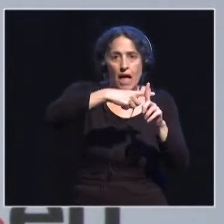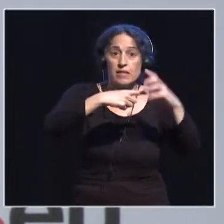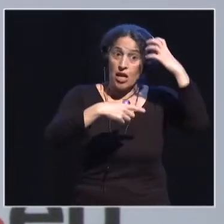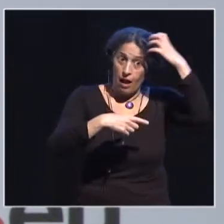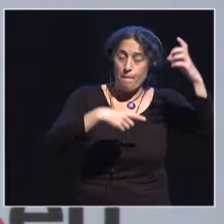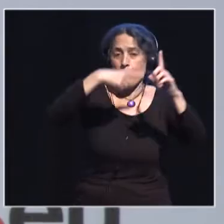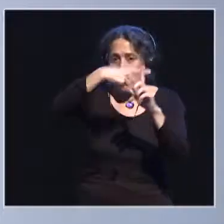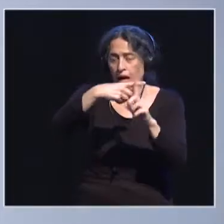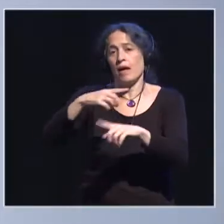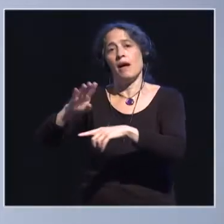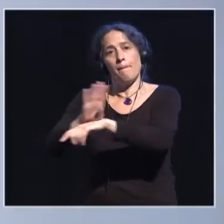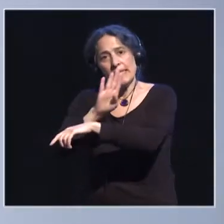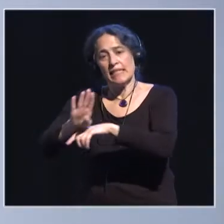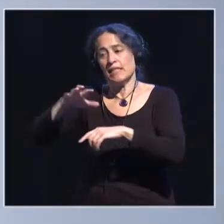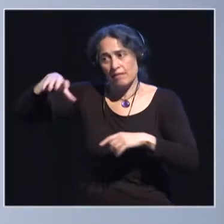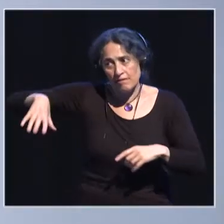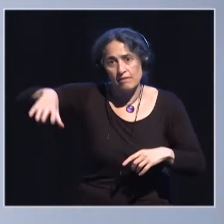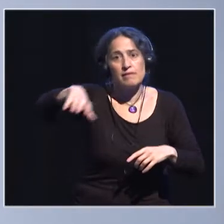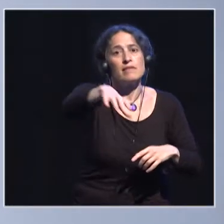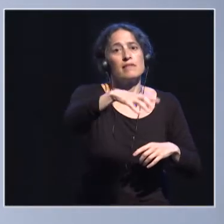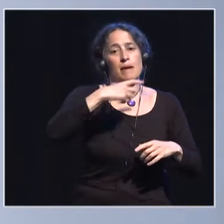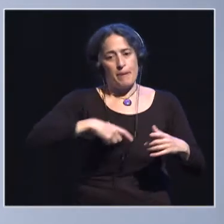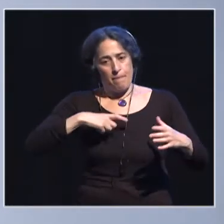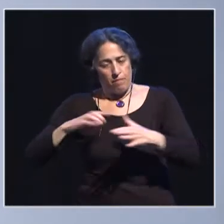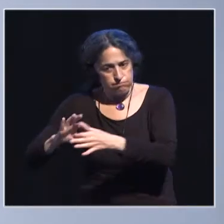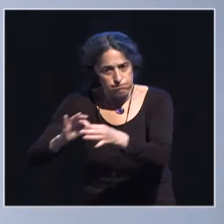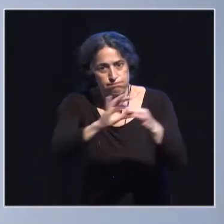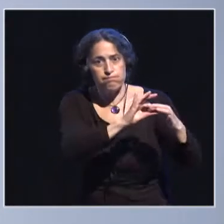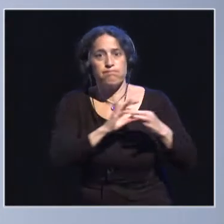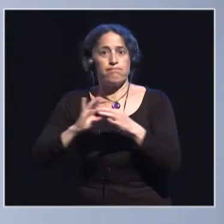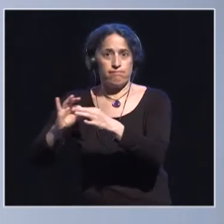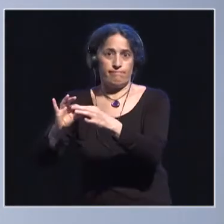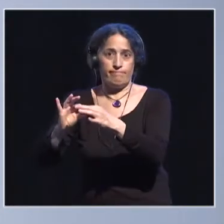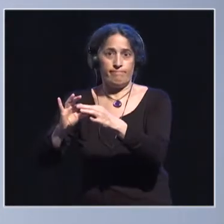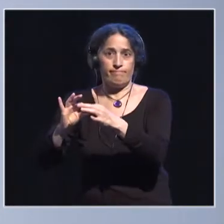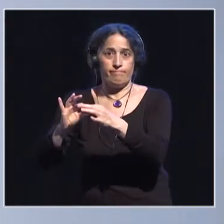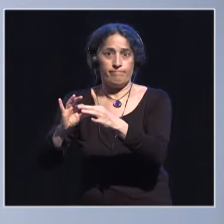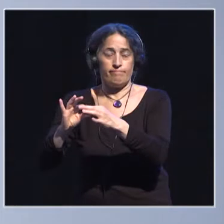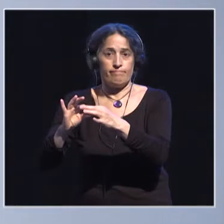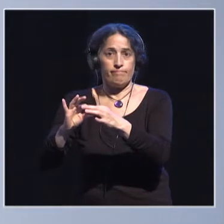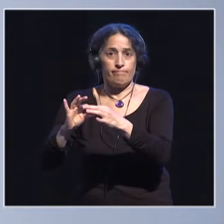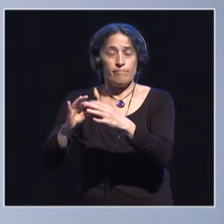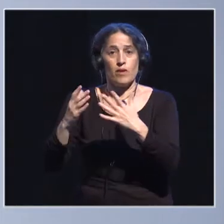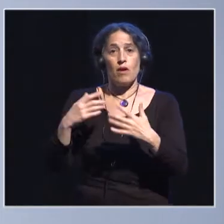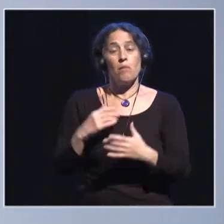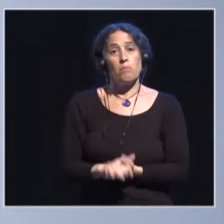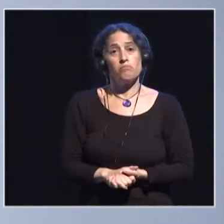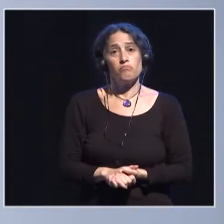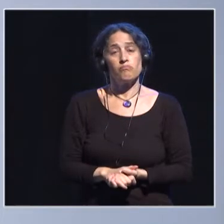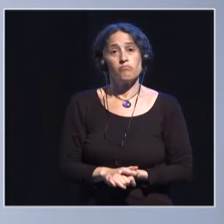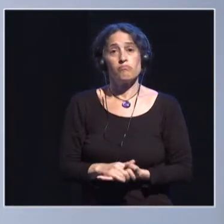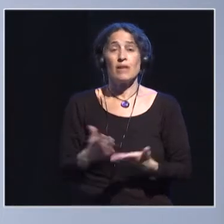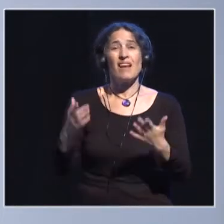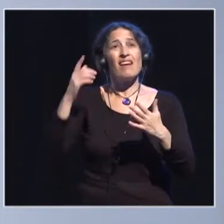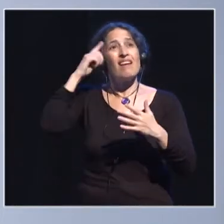these playbooks. And I do concede that we had a tendency to treat this as a binary question, and